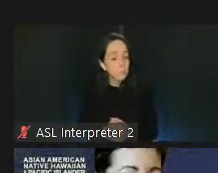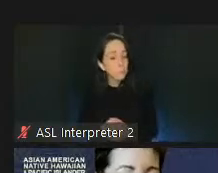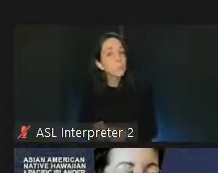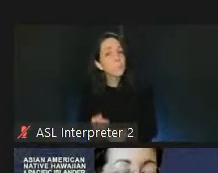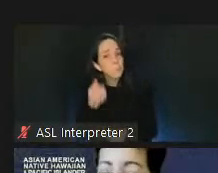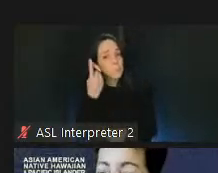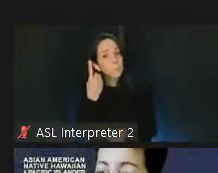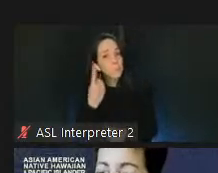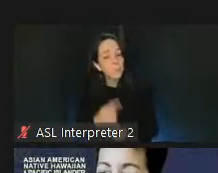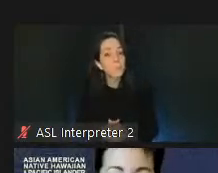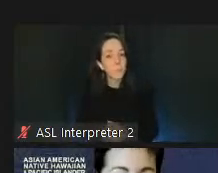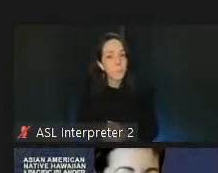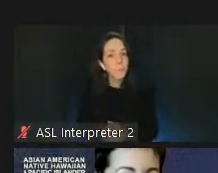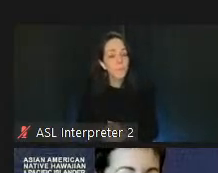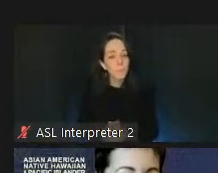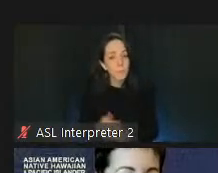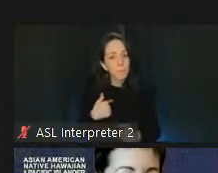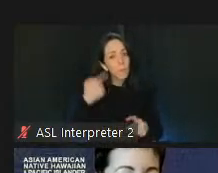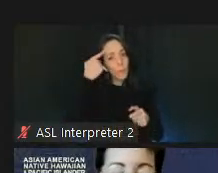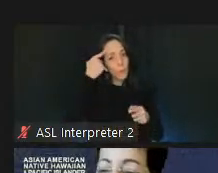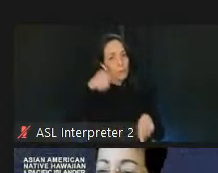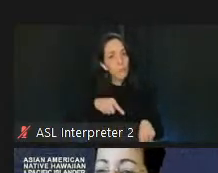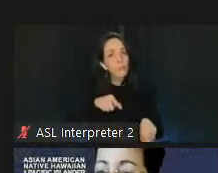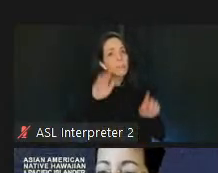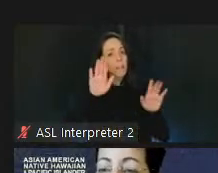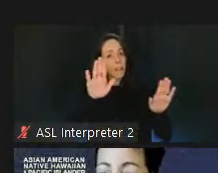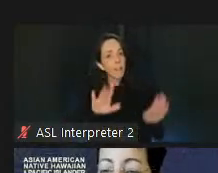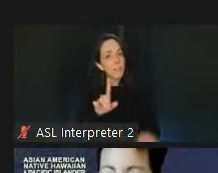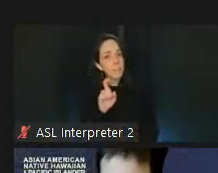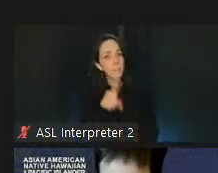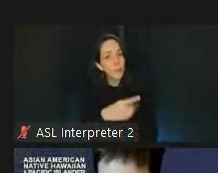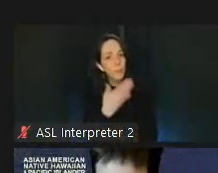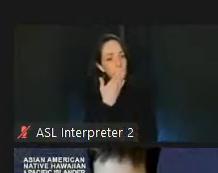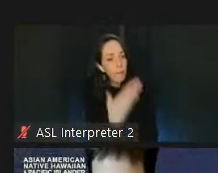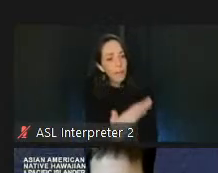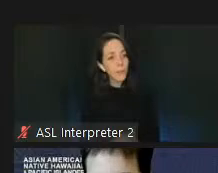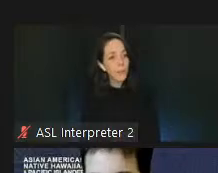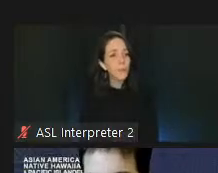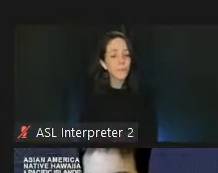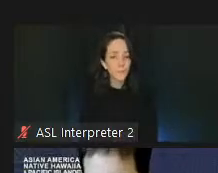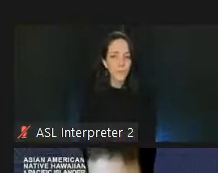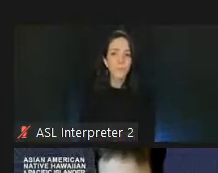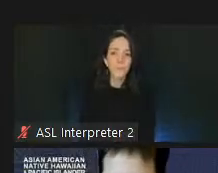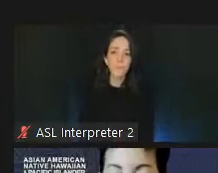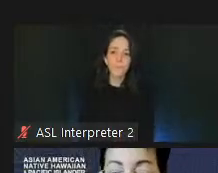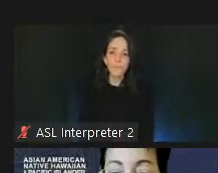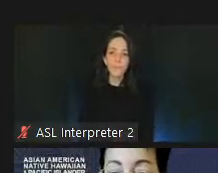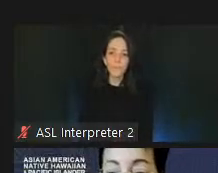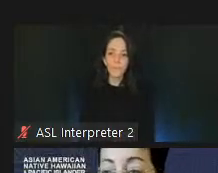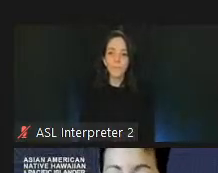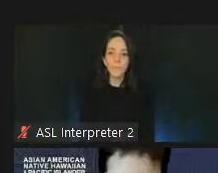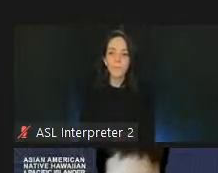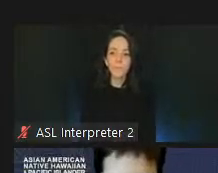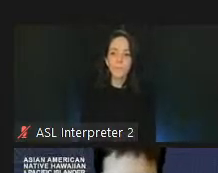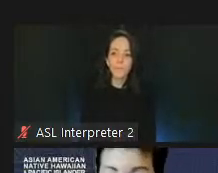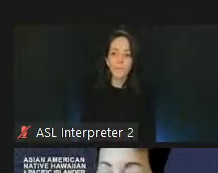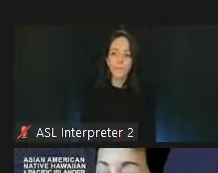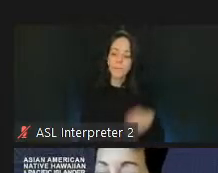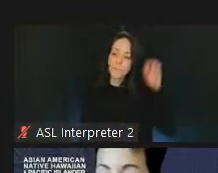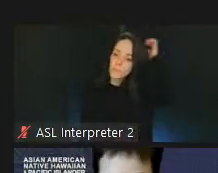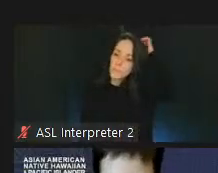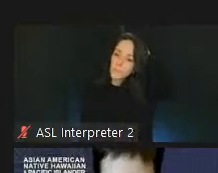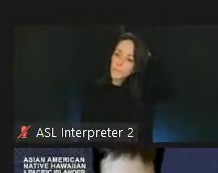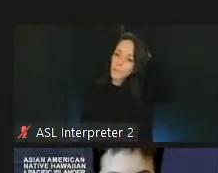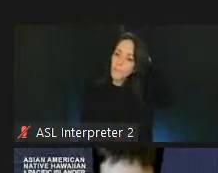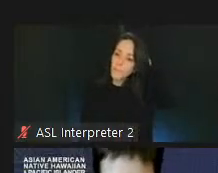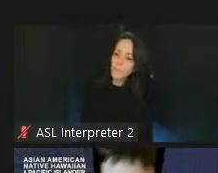Absolutely. It is an excellent question. So thank you for raising it. And if I may add, Ms. Fuller